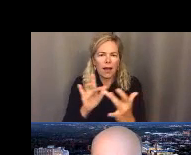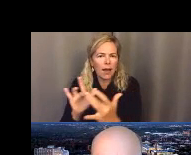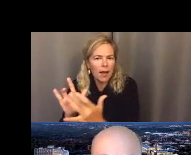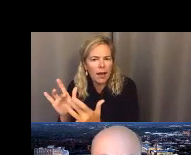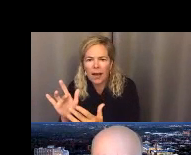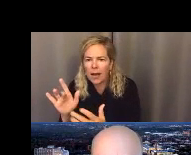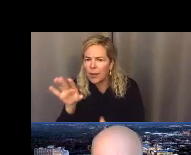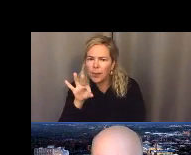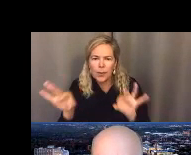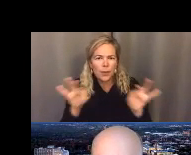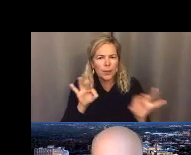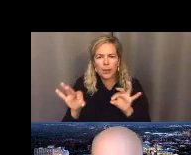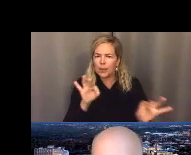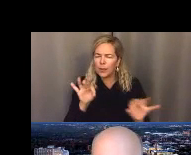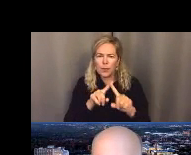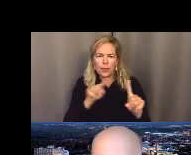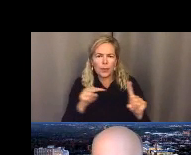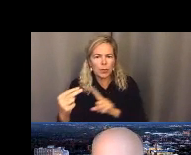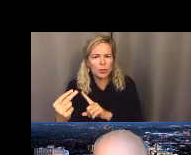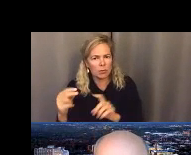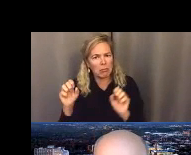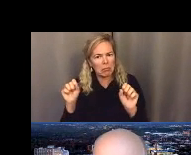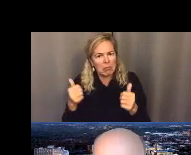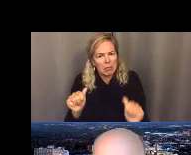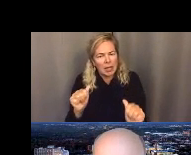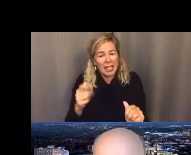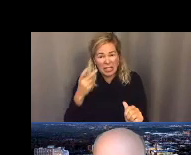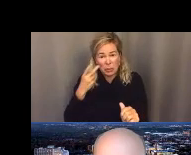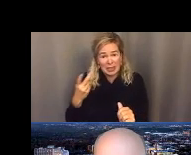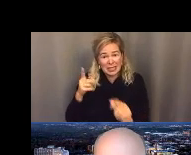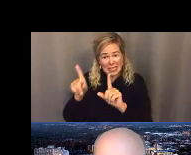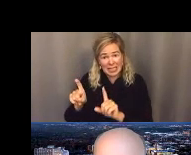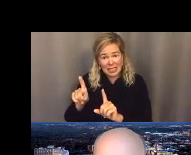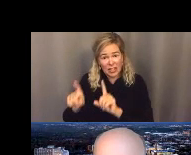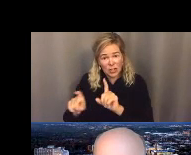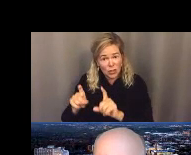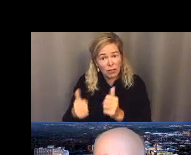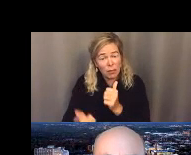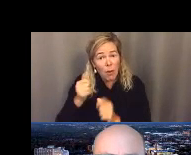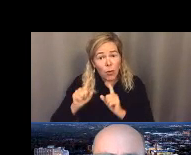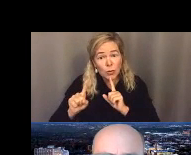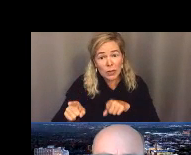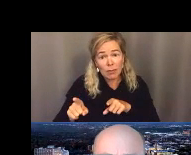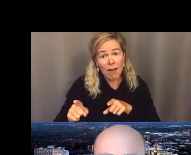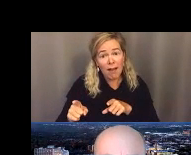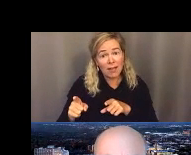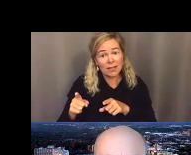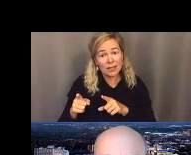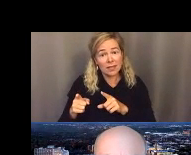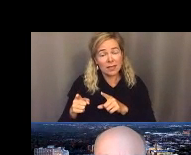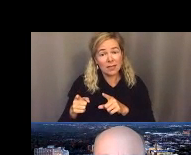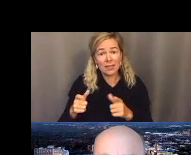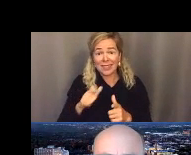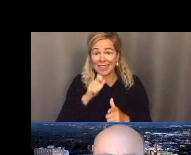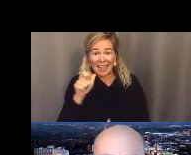input, which was a big part of the survey. And you can see that the majority of respondents to the survey were not